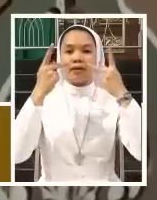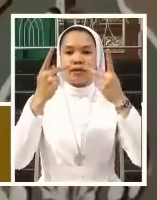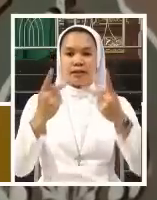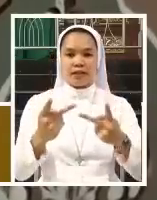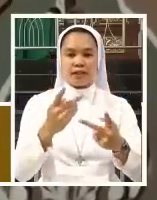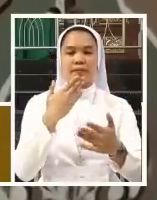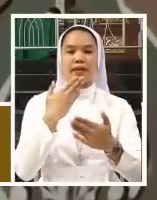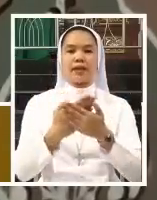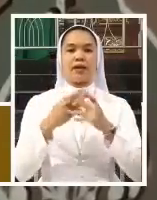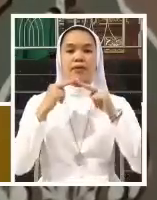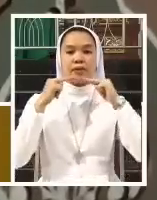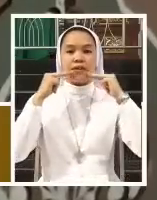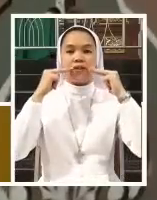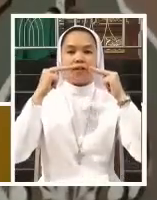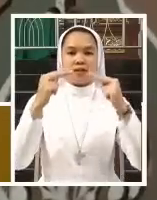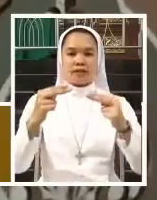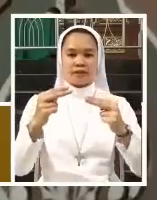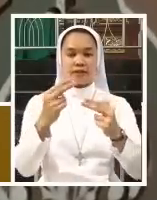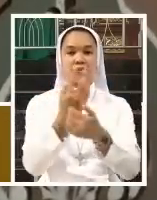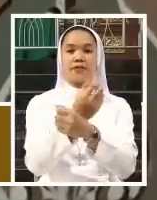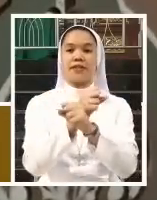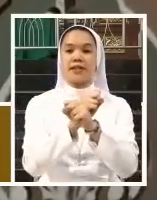of salvation.